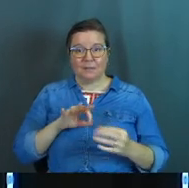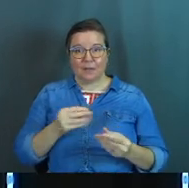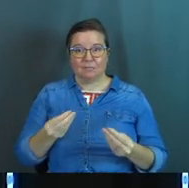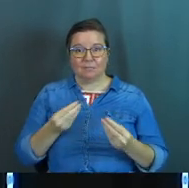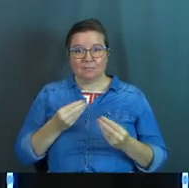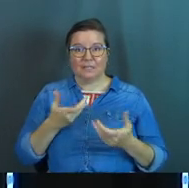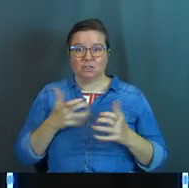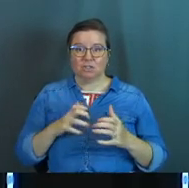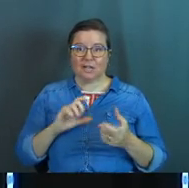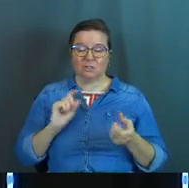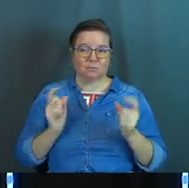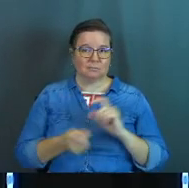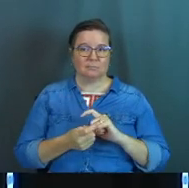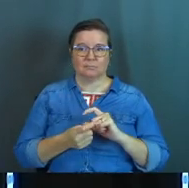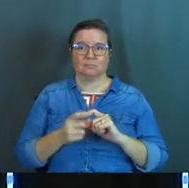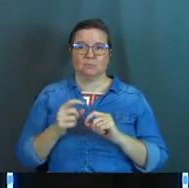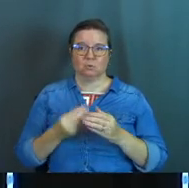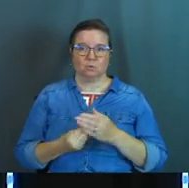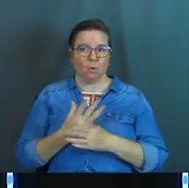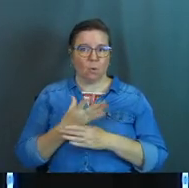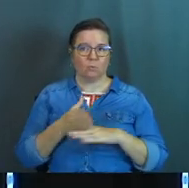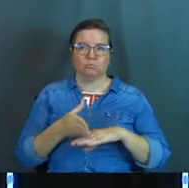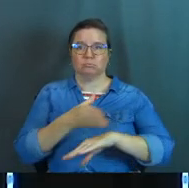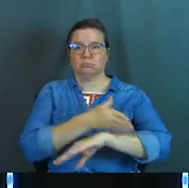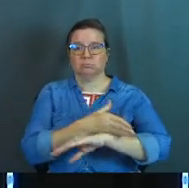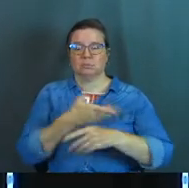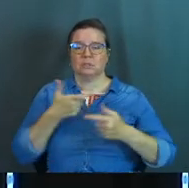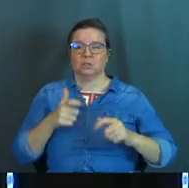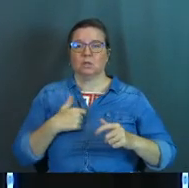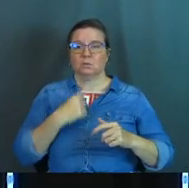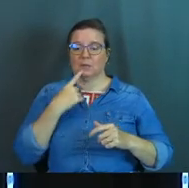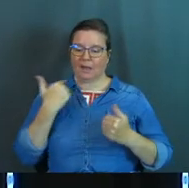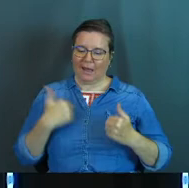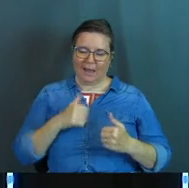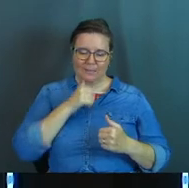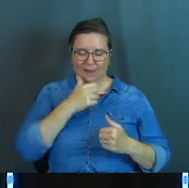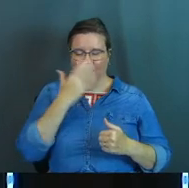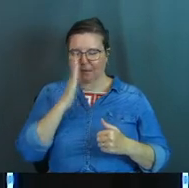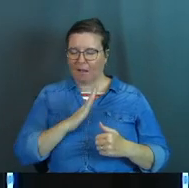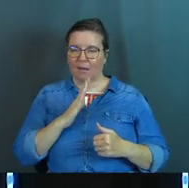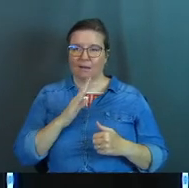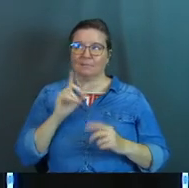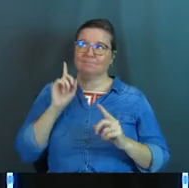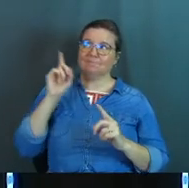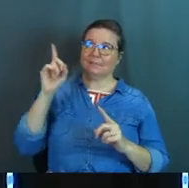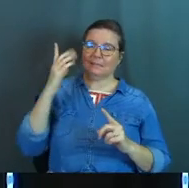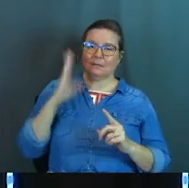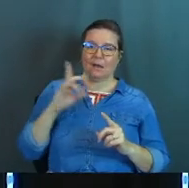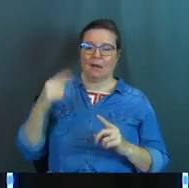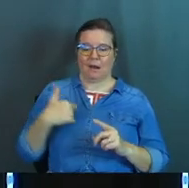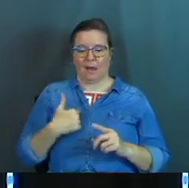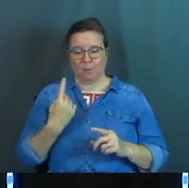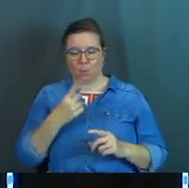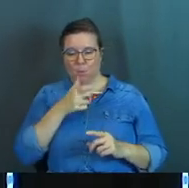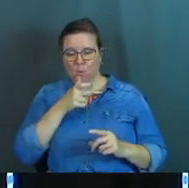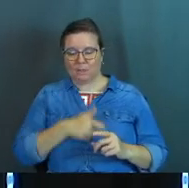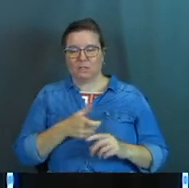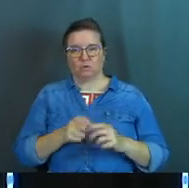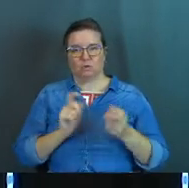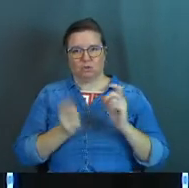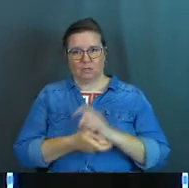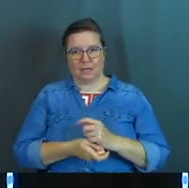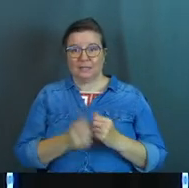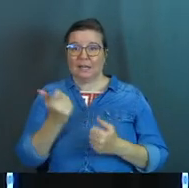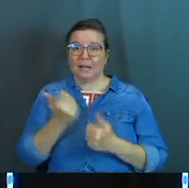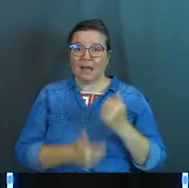repent. It's a chance to grow. It's a chance to say, I'm not God, he's God. I'm the one that needs to